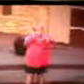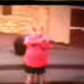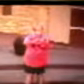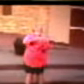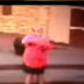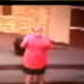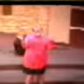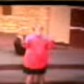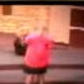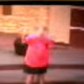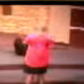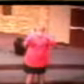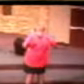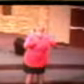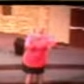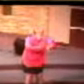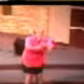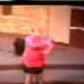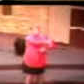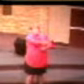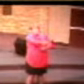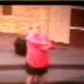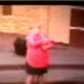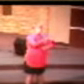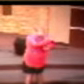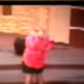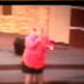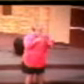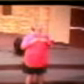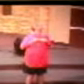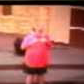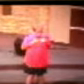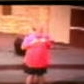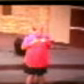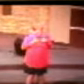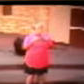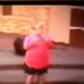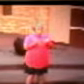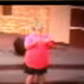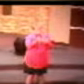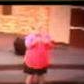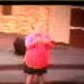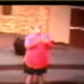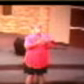You will receive power, and you will be my witnesses."